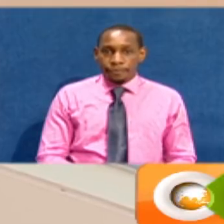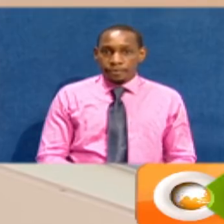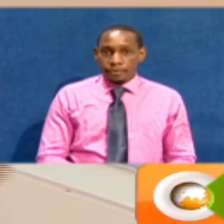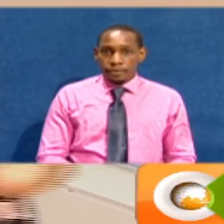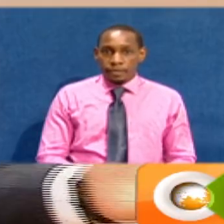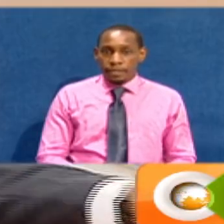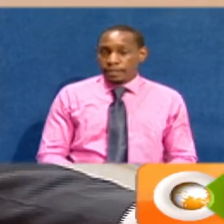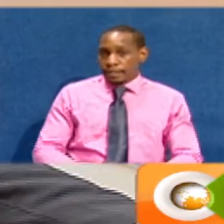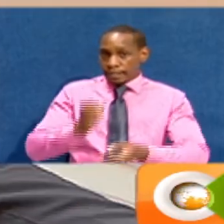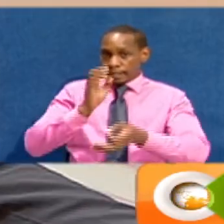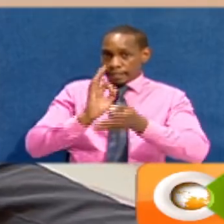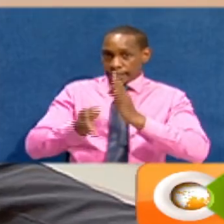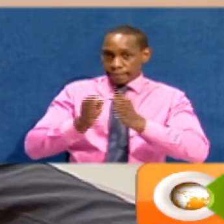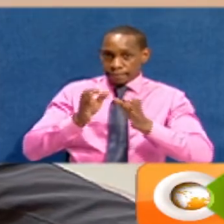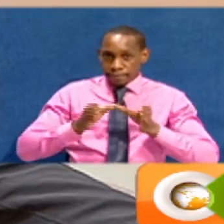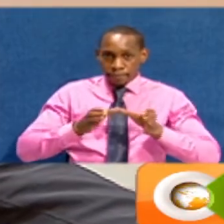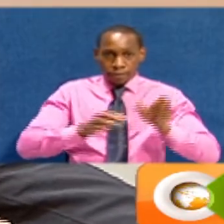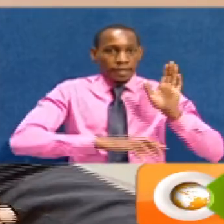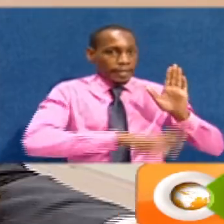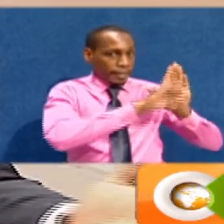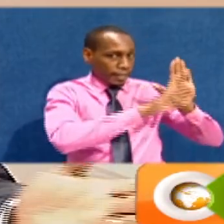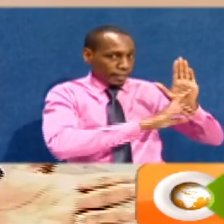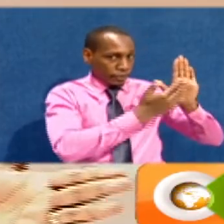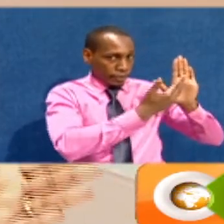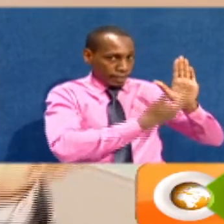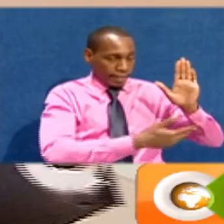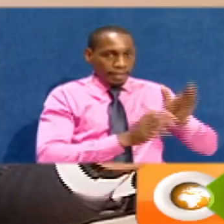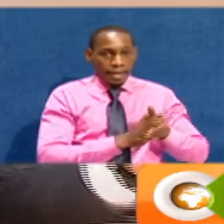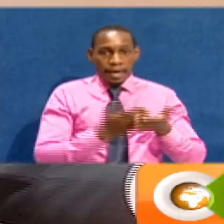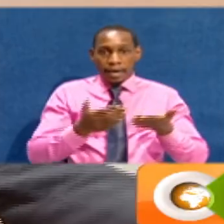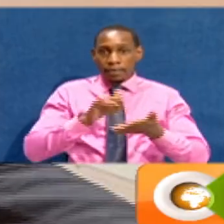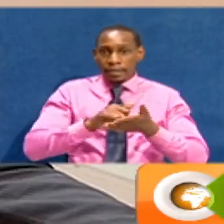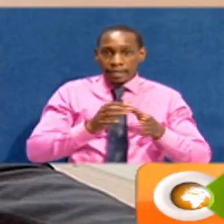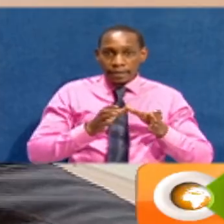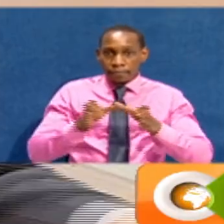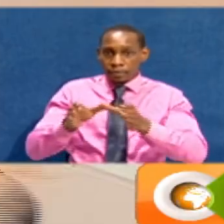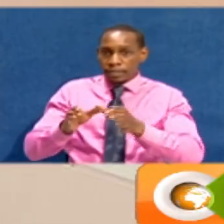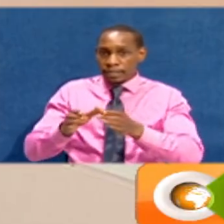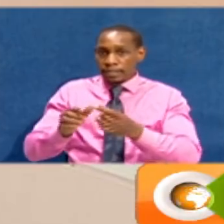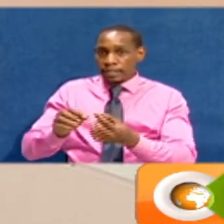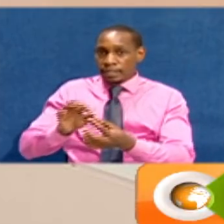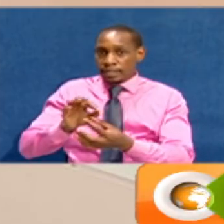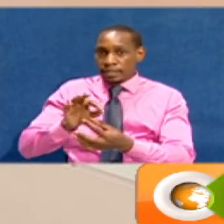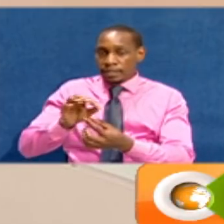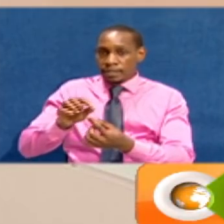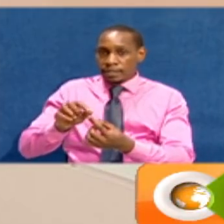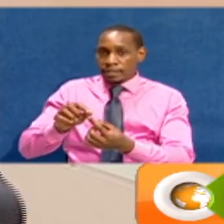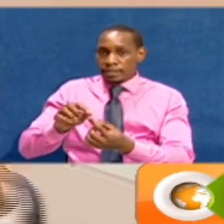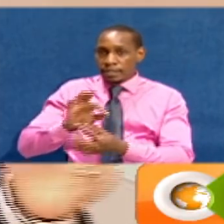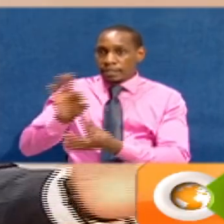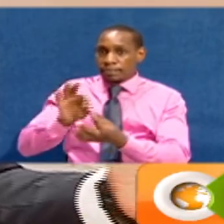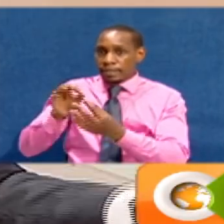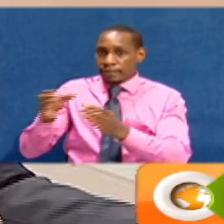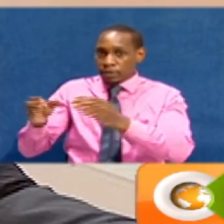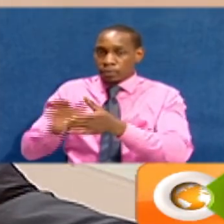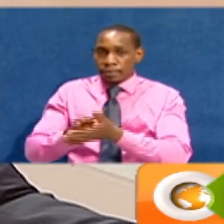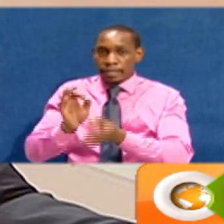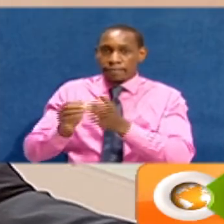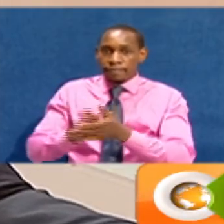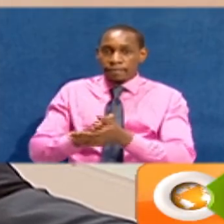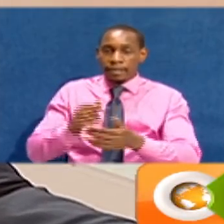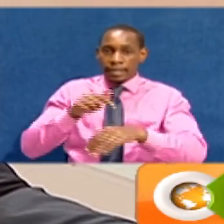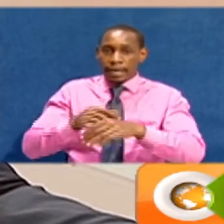at the same time, if you enforce certain things, how is it that they are only enforced for certain people and not for other people? If you